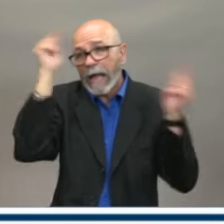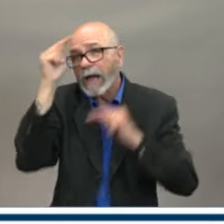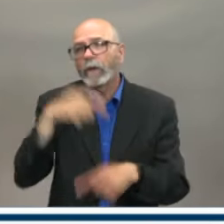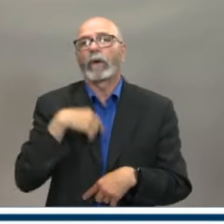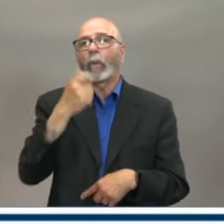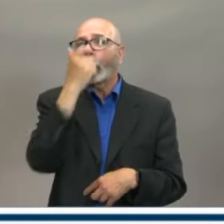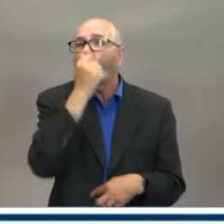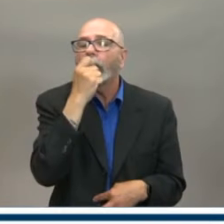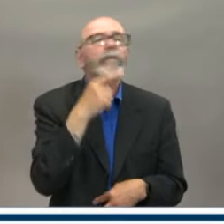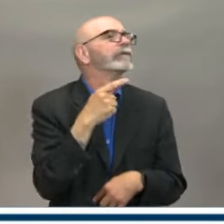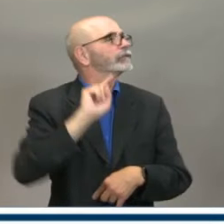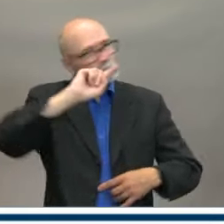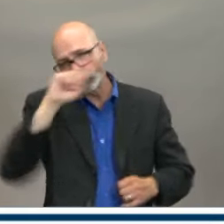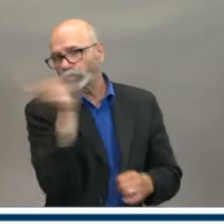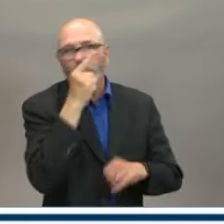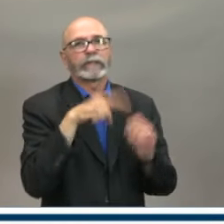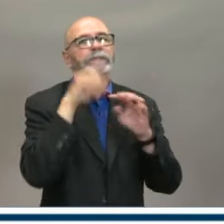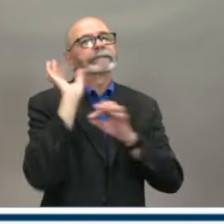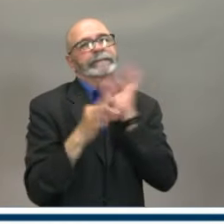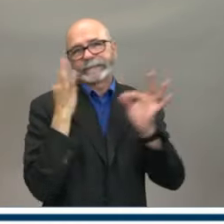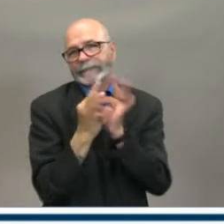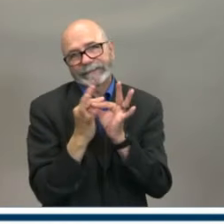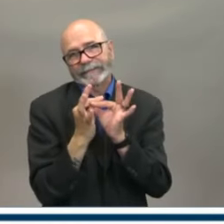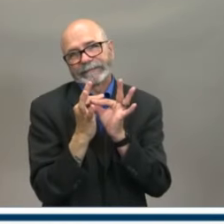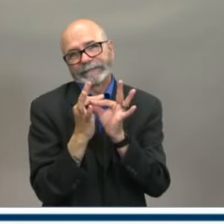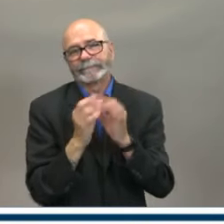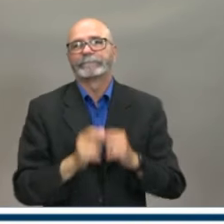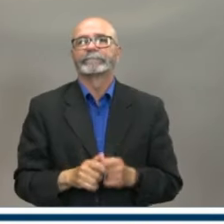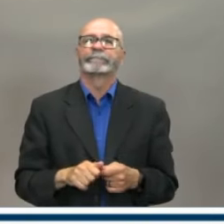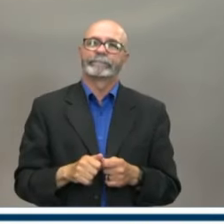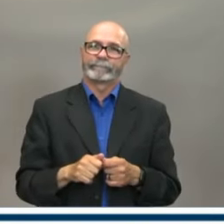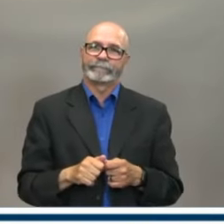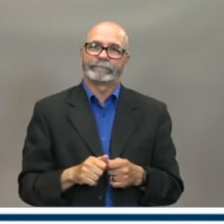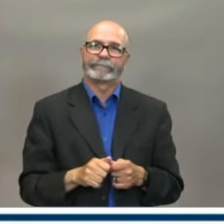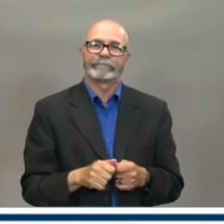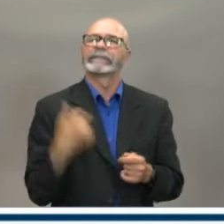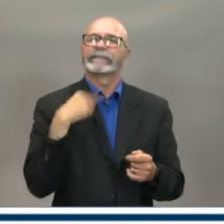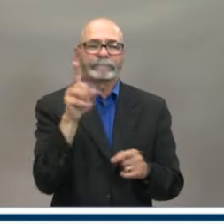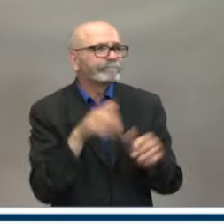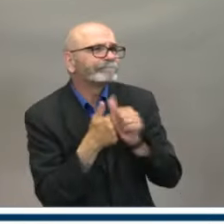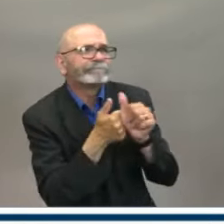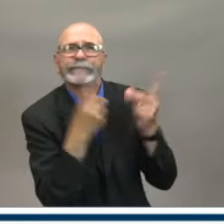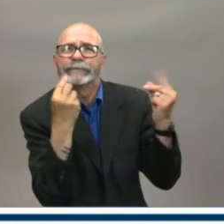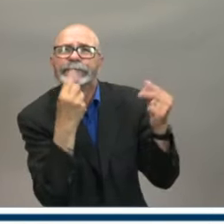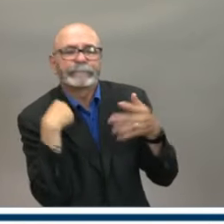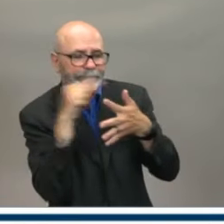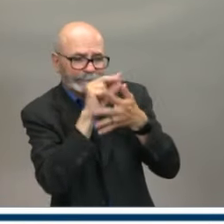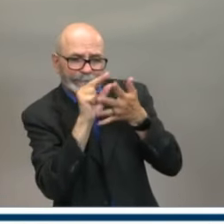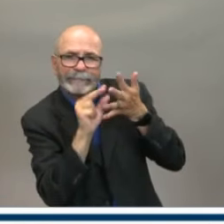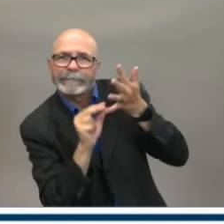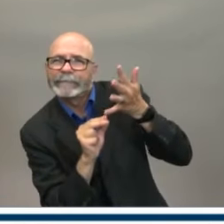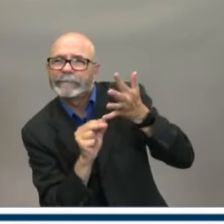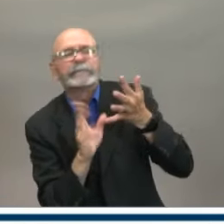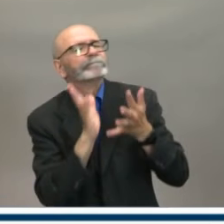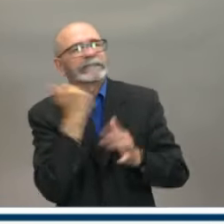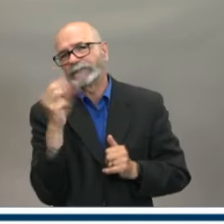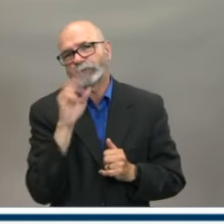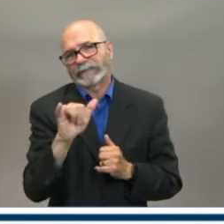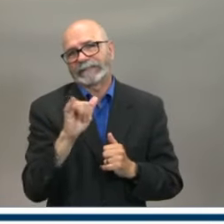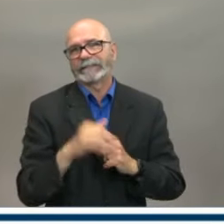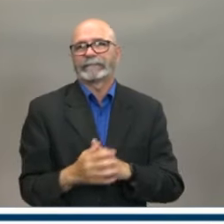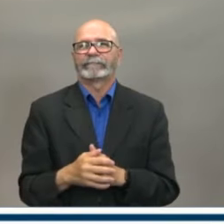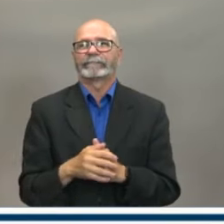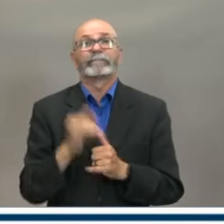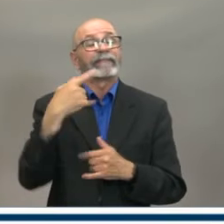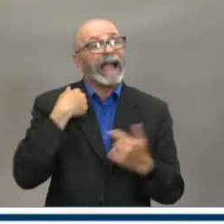on so we can do appropriate public health follow-up as necessary. So anyone who has 2 or more of fever, new